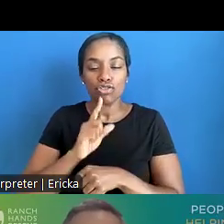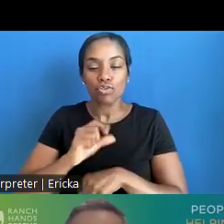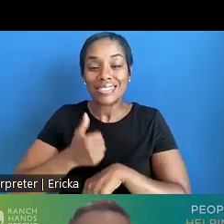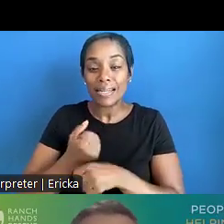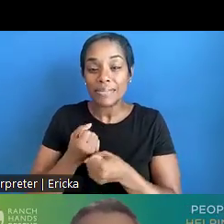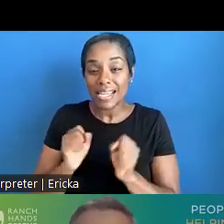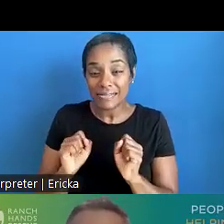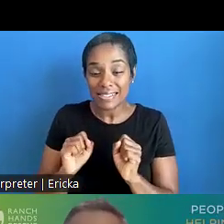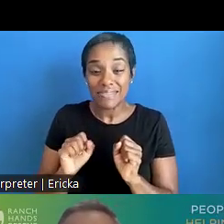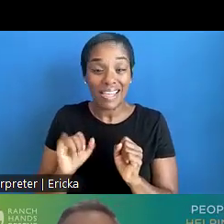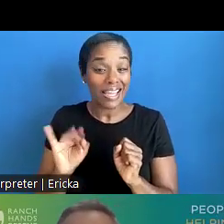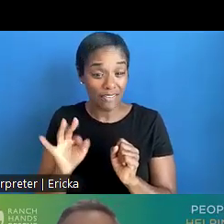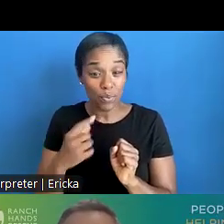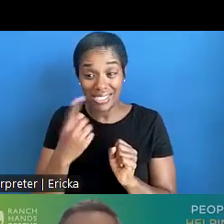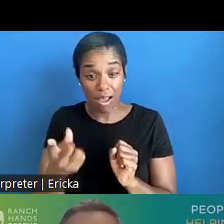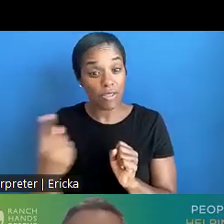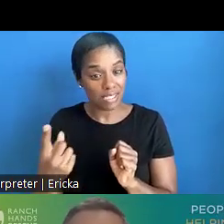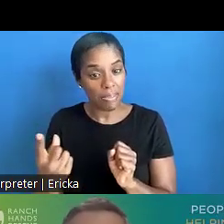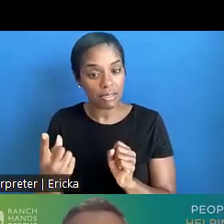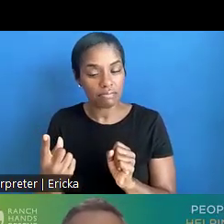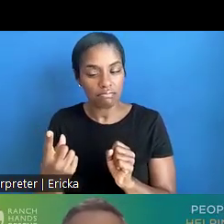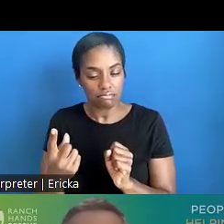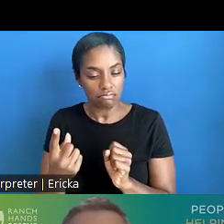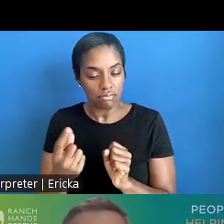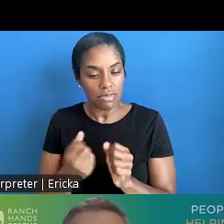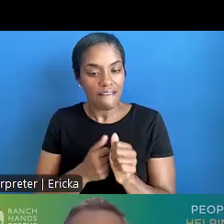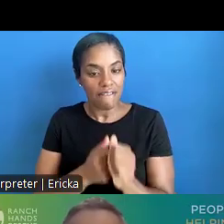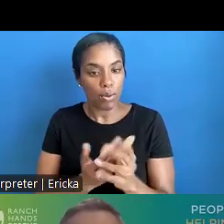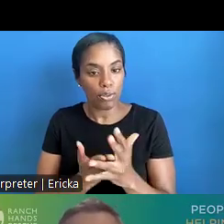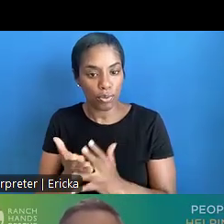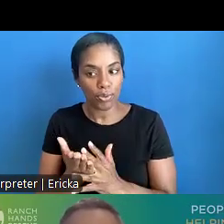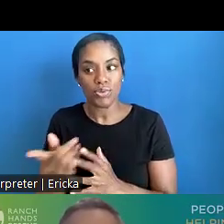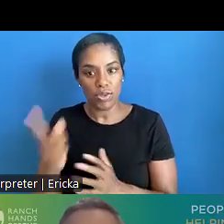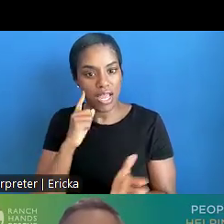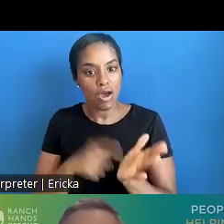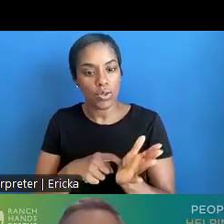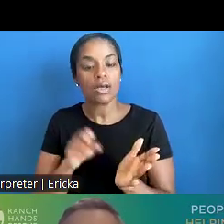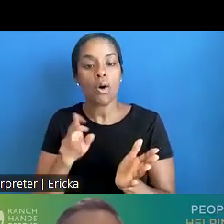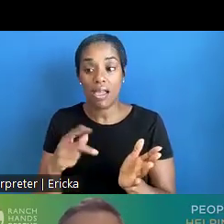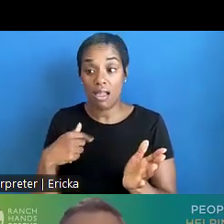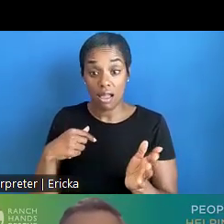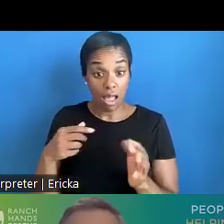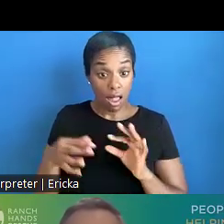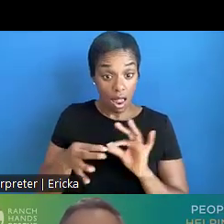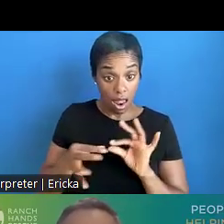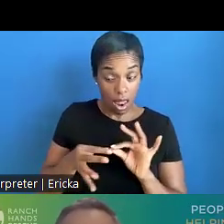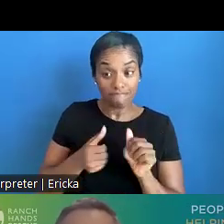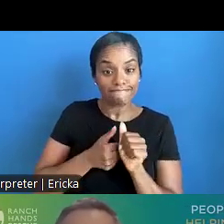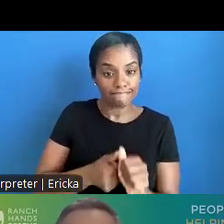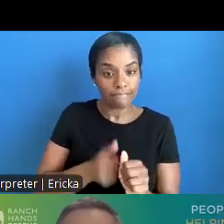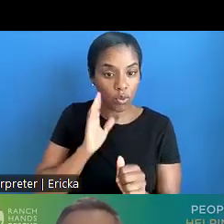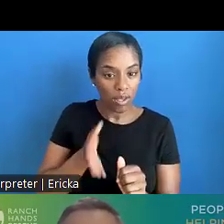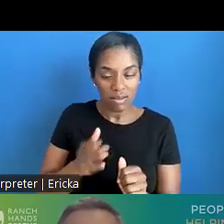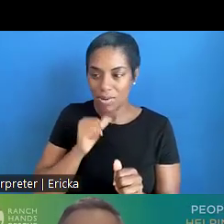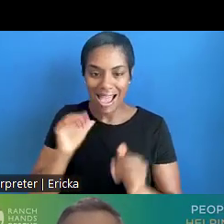do quickly so that they can see very quickly, very readily, we're going to do what we say we're going to do, and we're not expecting anything from you